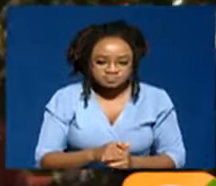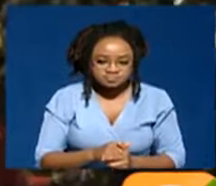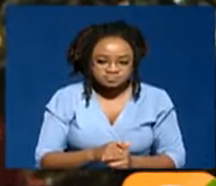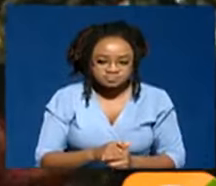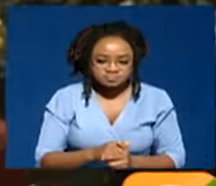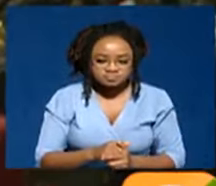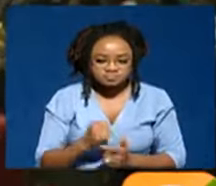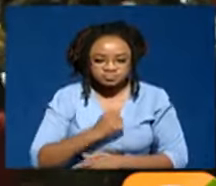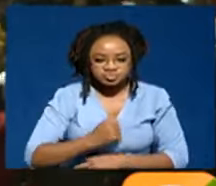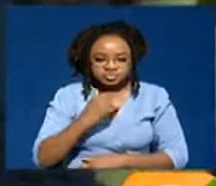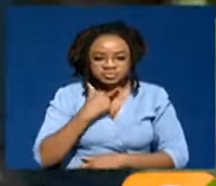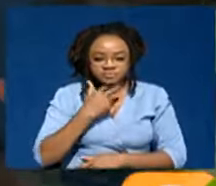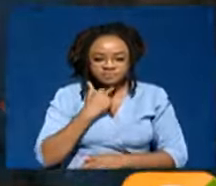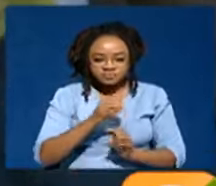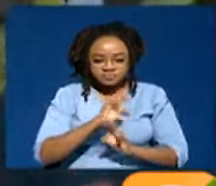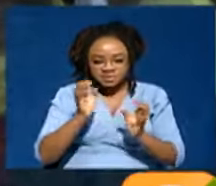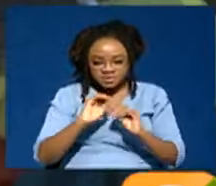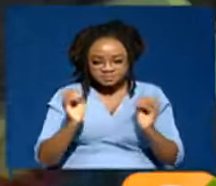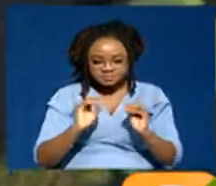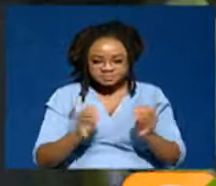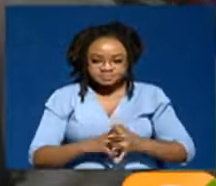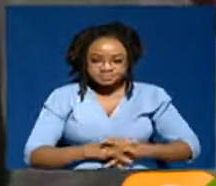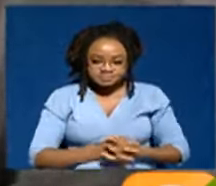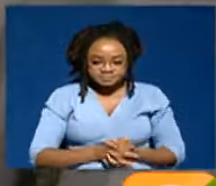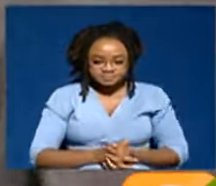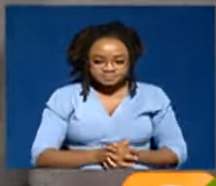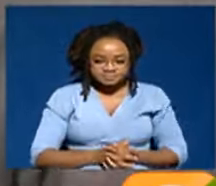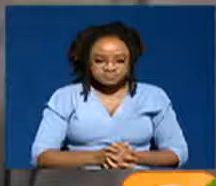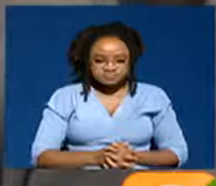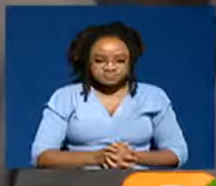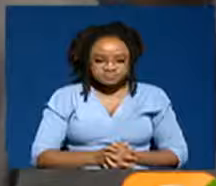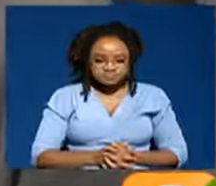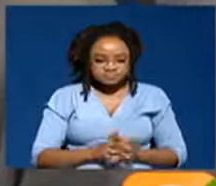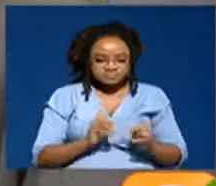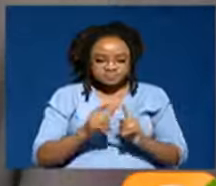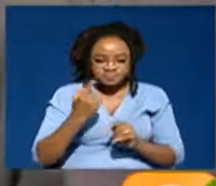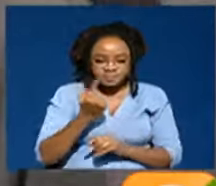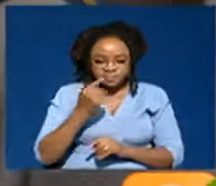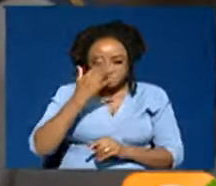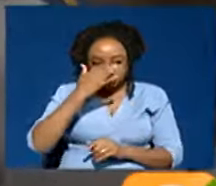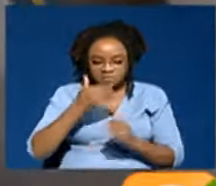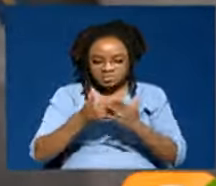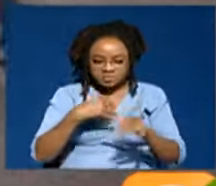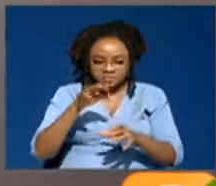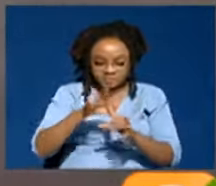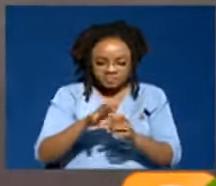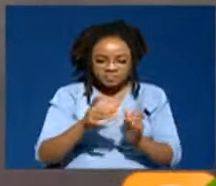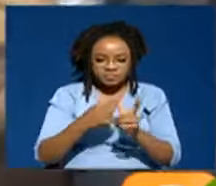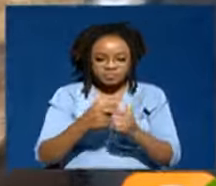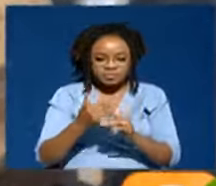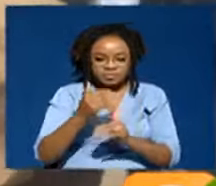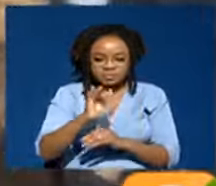PASTEF party led by Ousmane Sonko, had been in jail only days before the vote. The vote followed months of